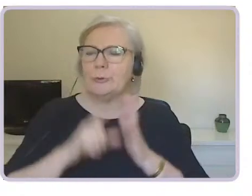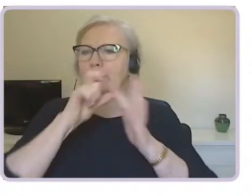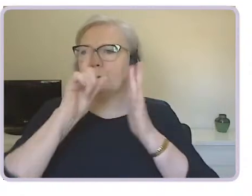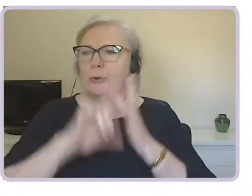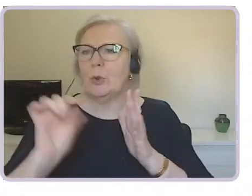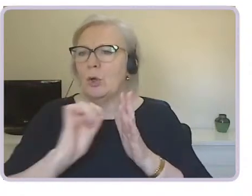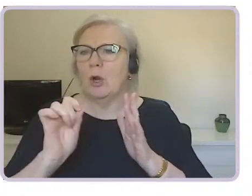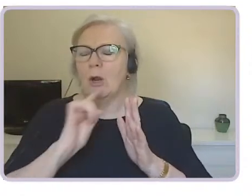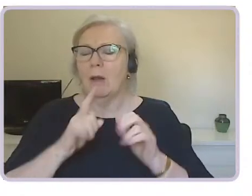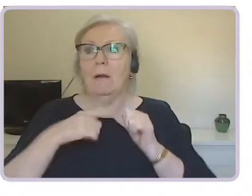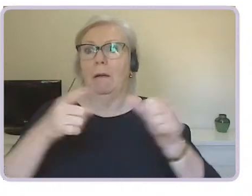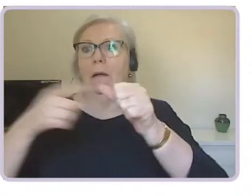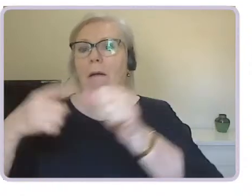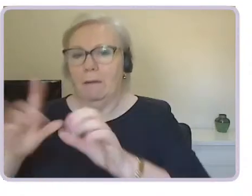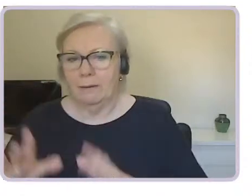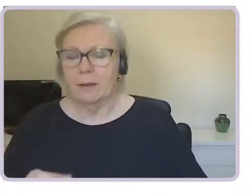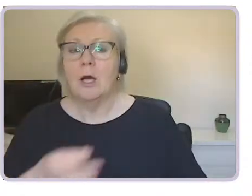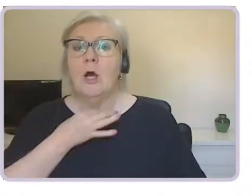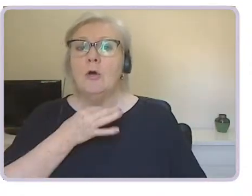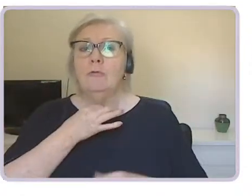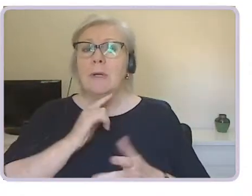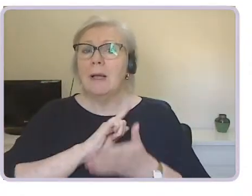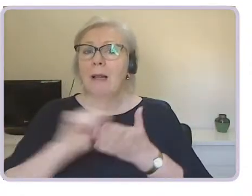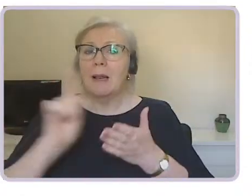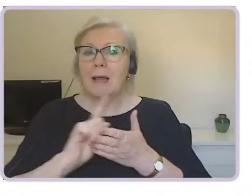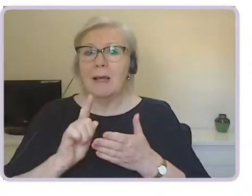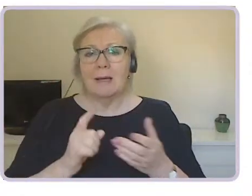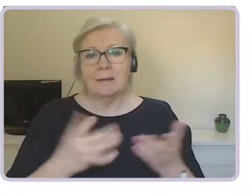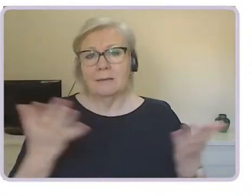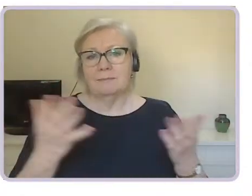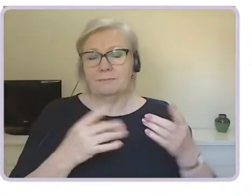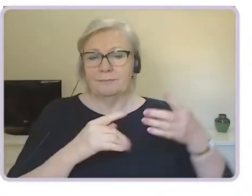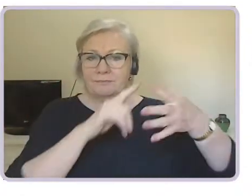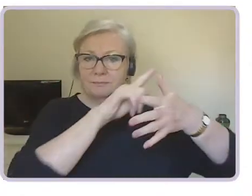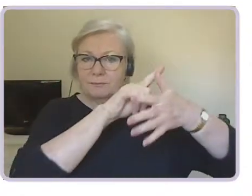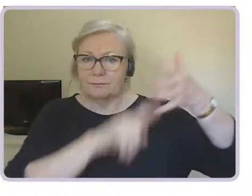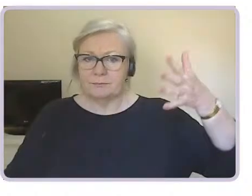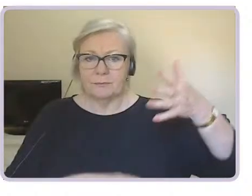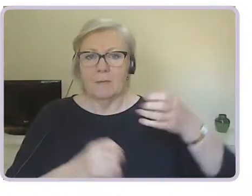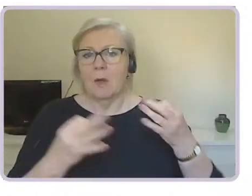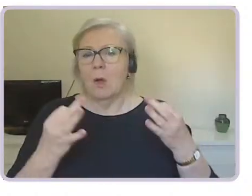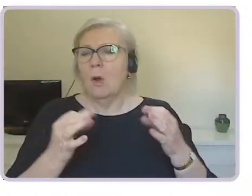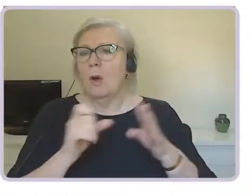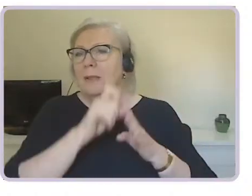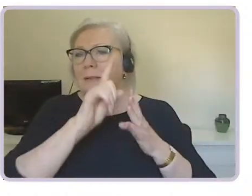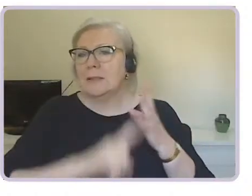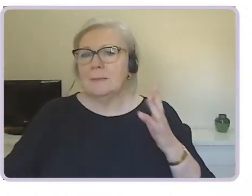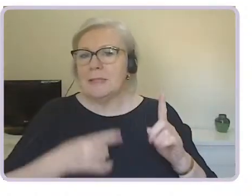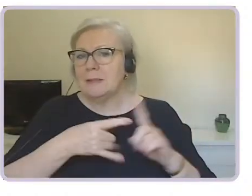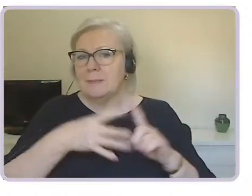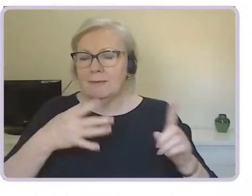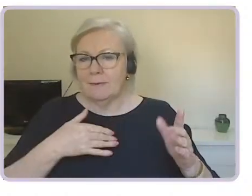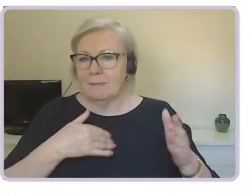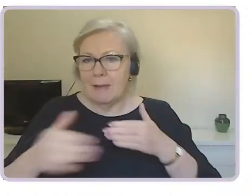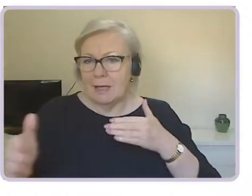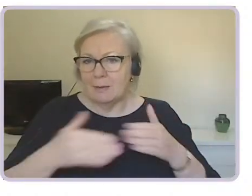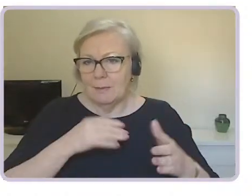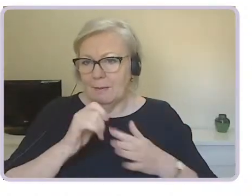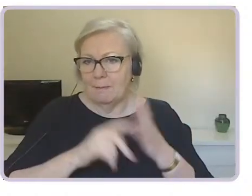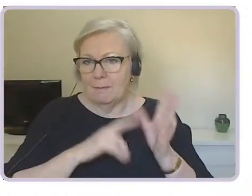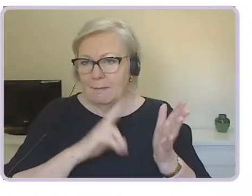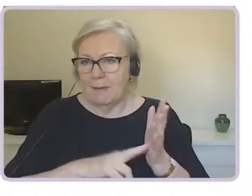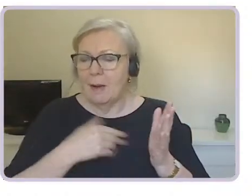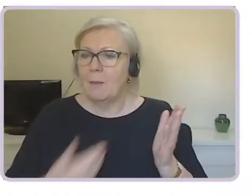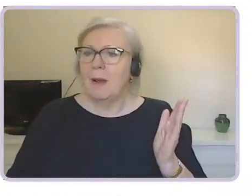Risks going forward, no disability-specific outbreak management plan. We are included in one word in the aged